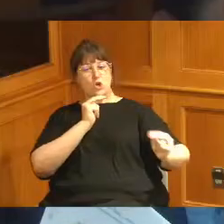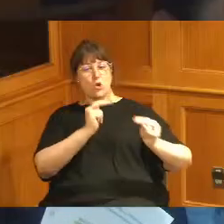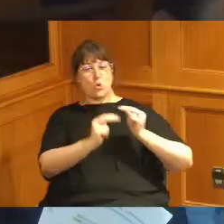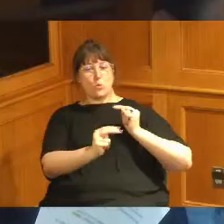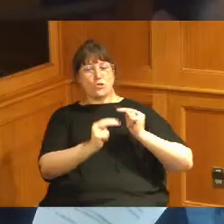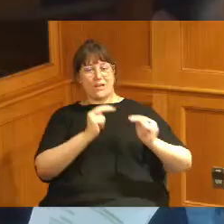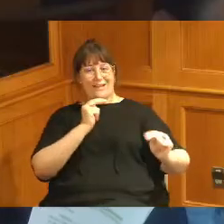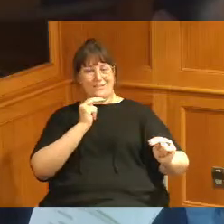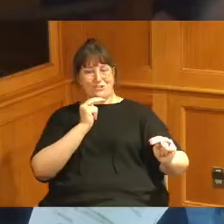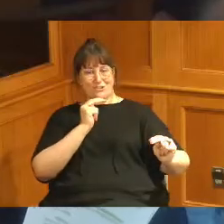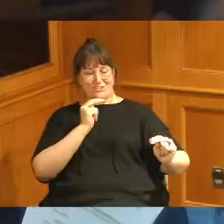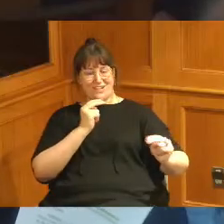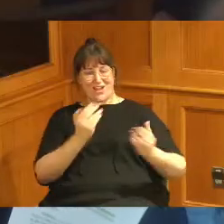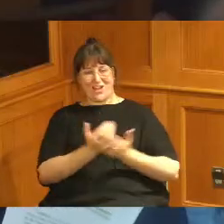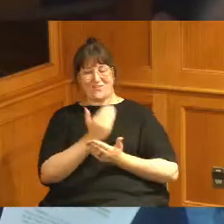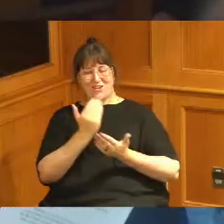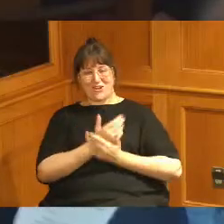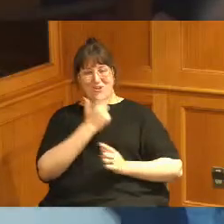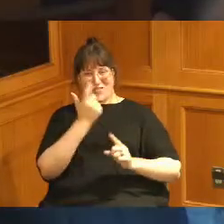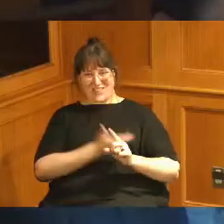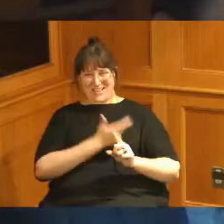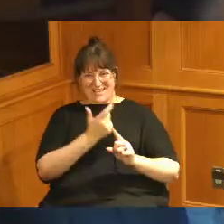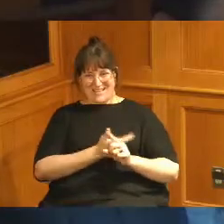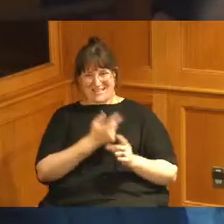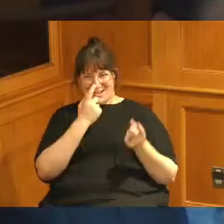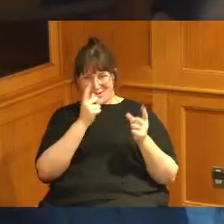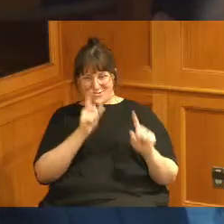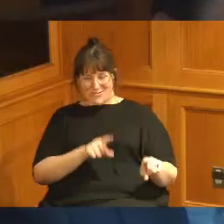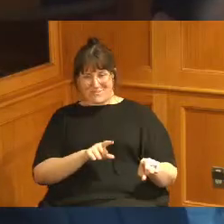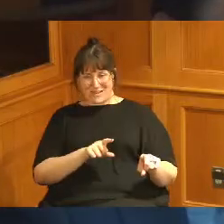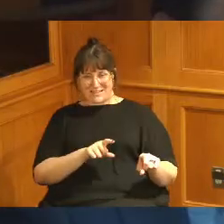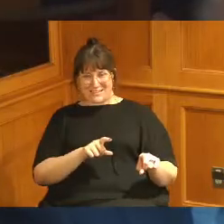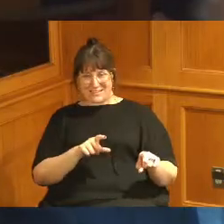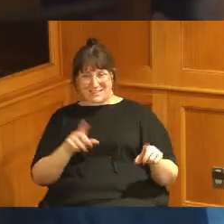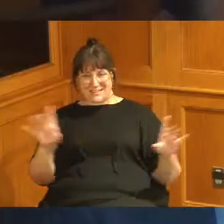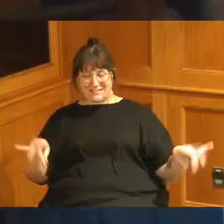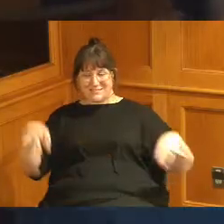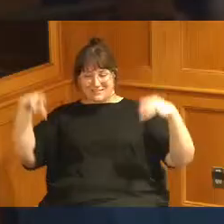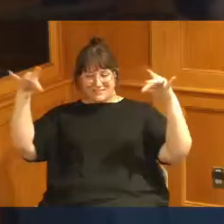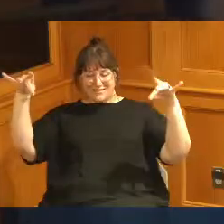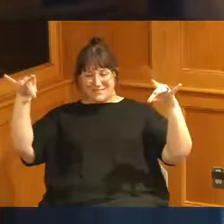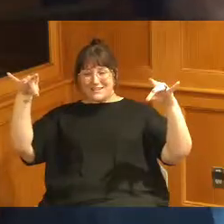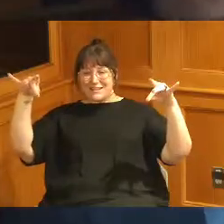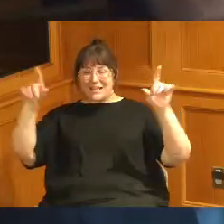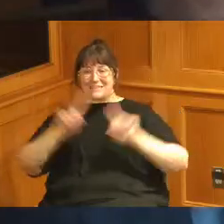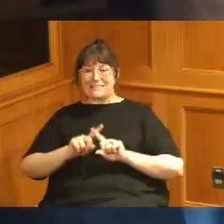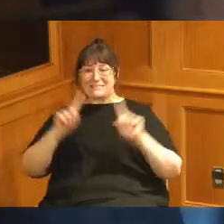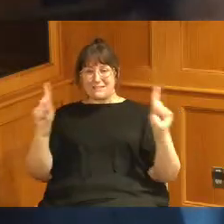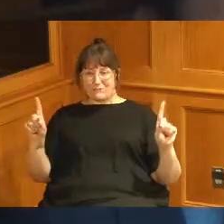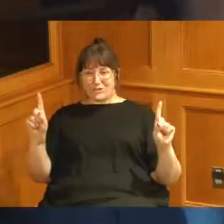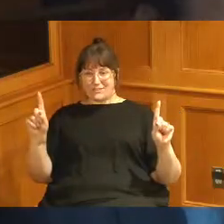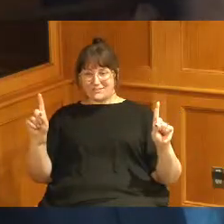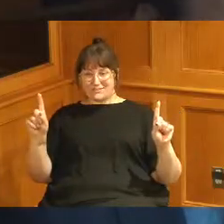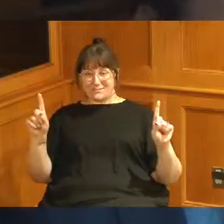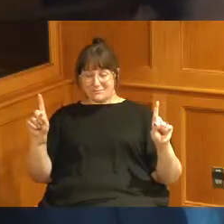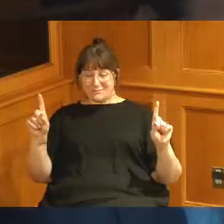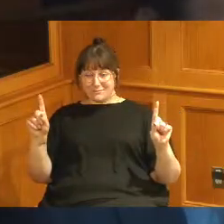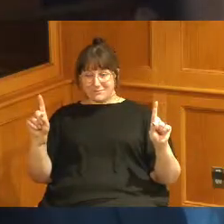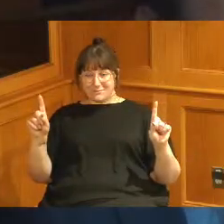negotiation of a new lease agreement with the Cincinnati Bengals. These 2 things are different. They're not the same.